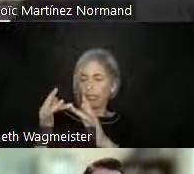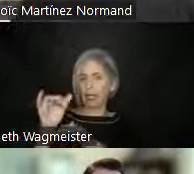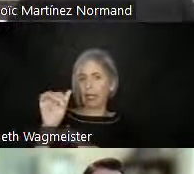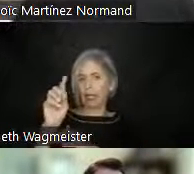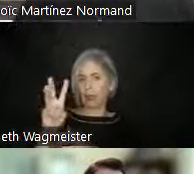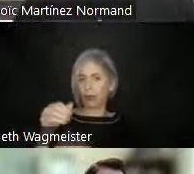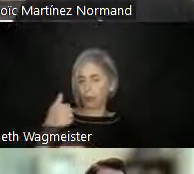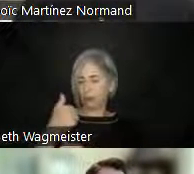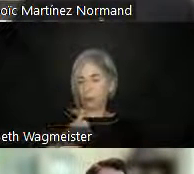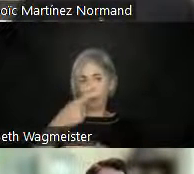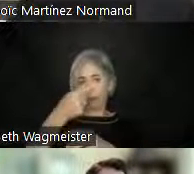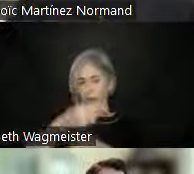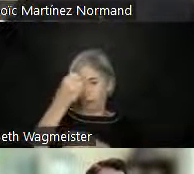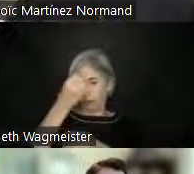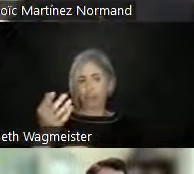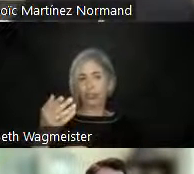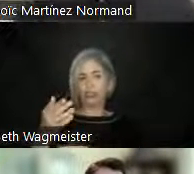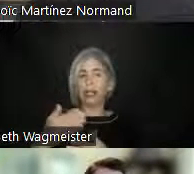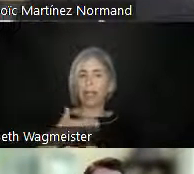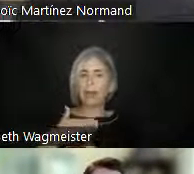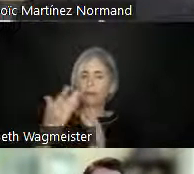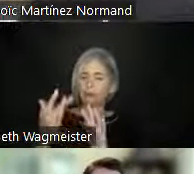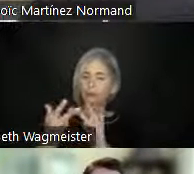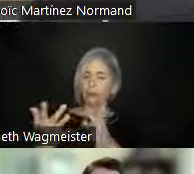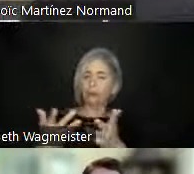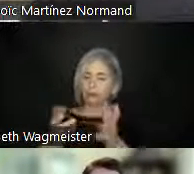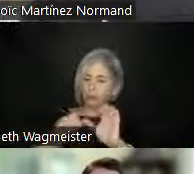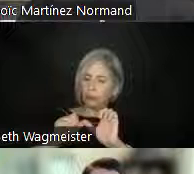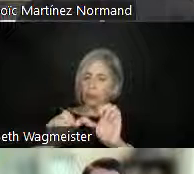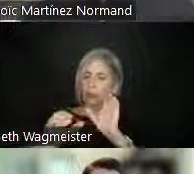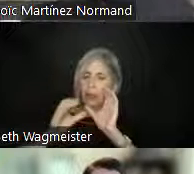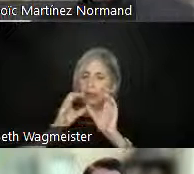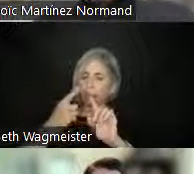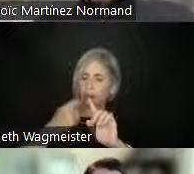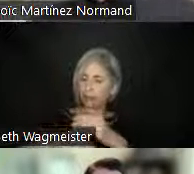myself here, but happy to carry on the conversation from here.